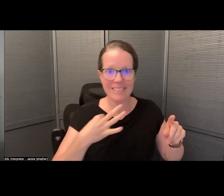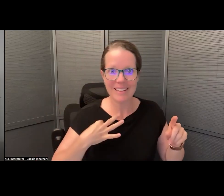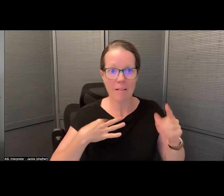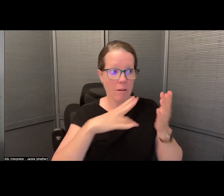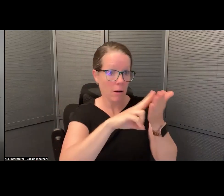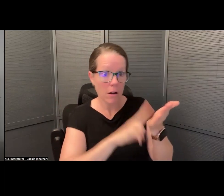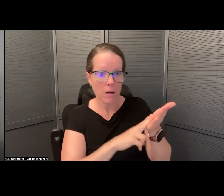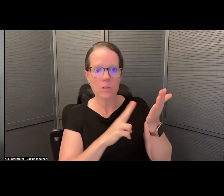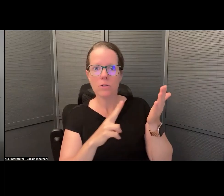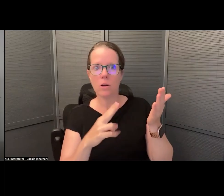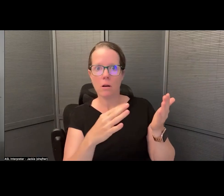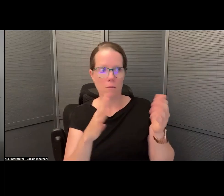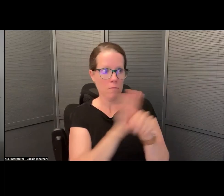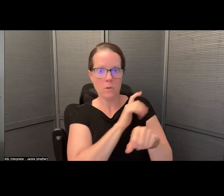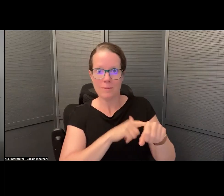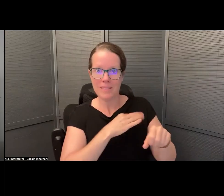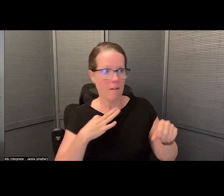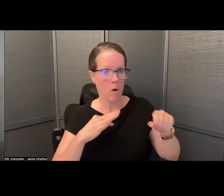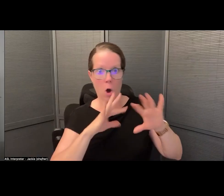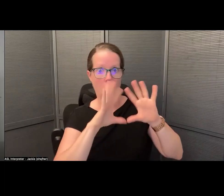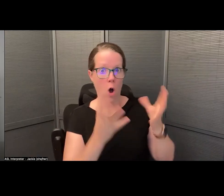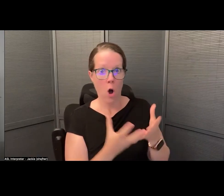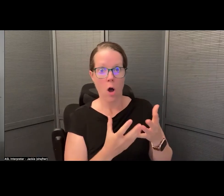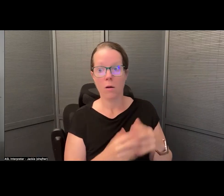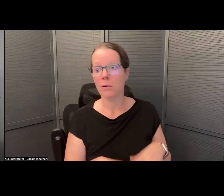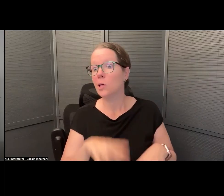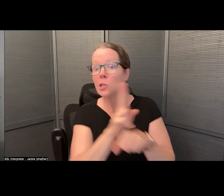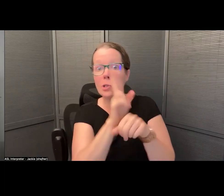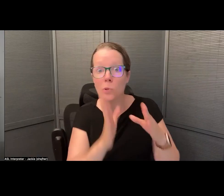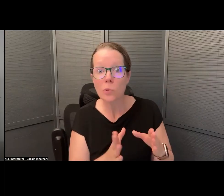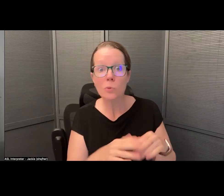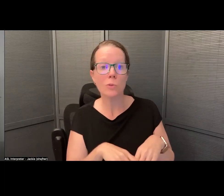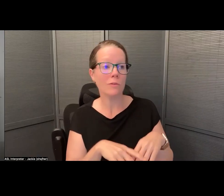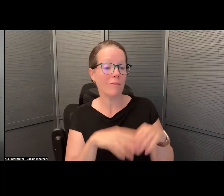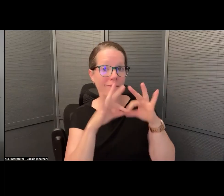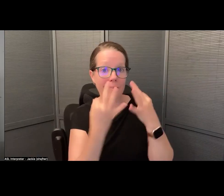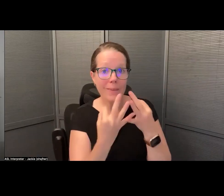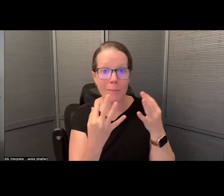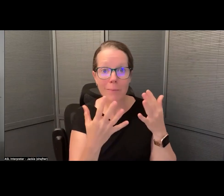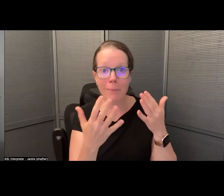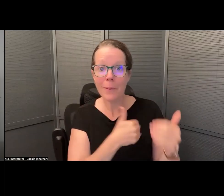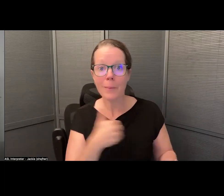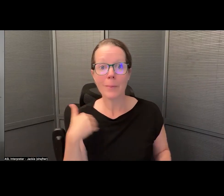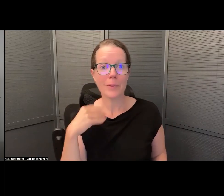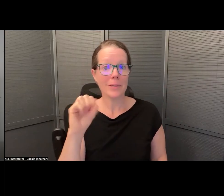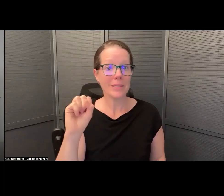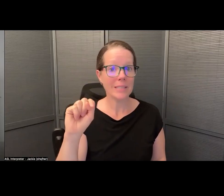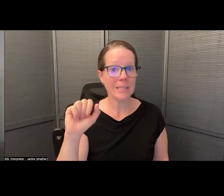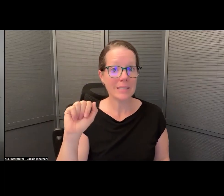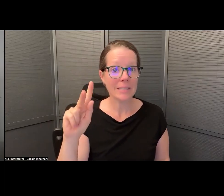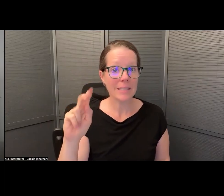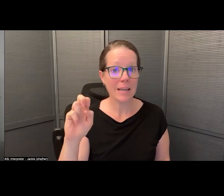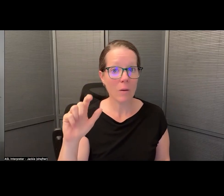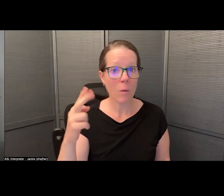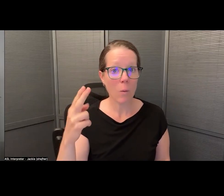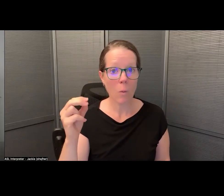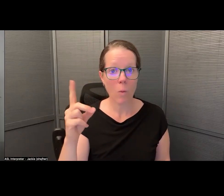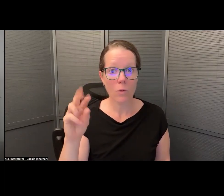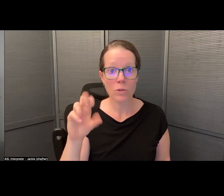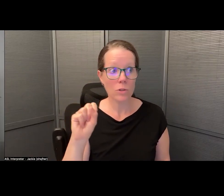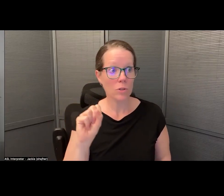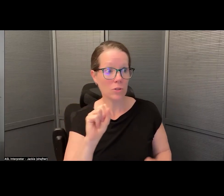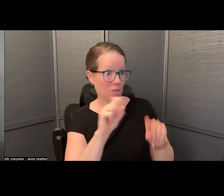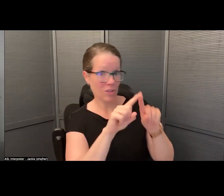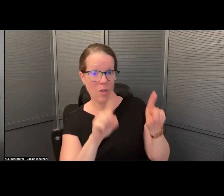operated programs, consumers and service users, family members, stakeholders. When research is shaped by those voices,